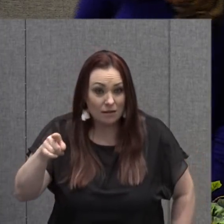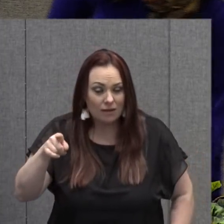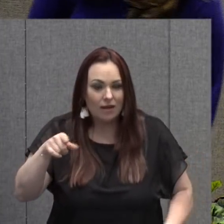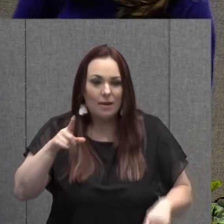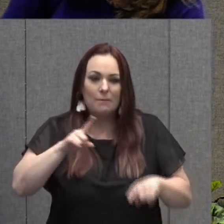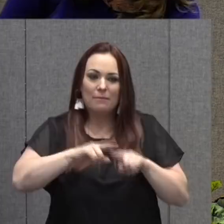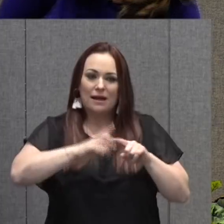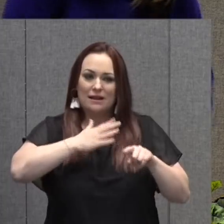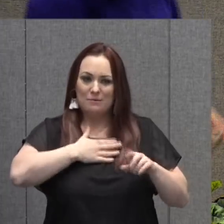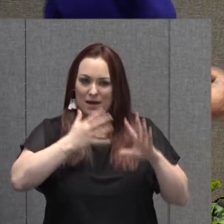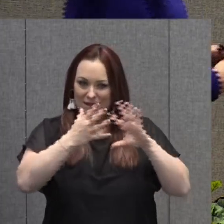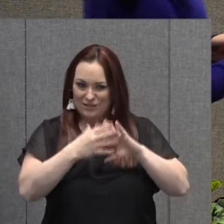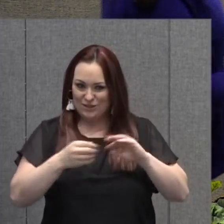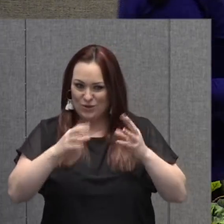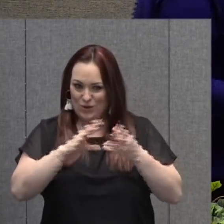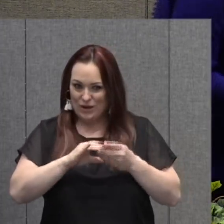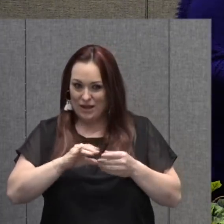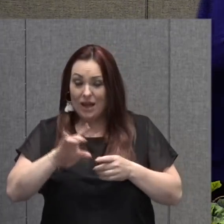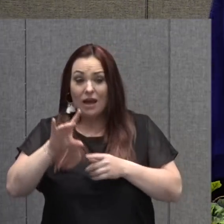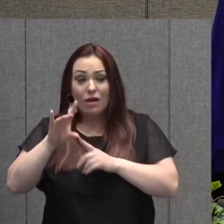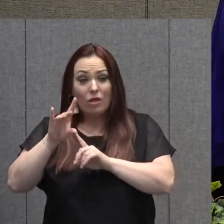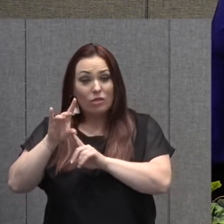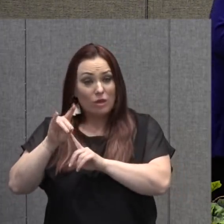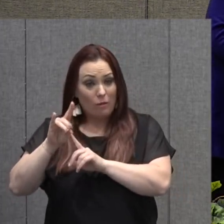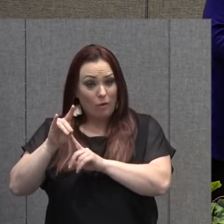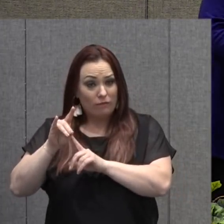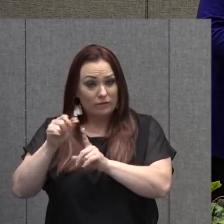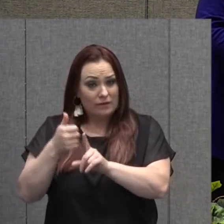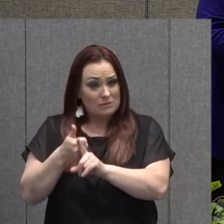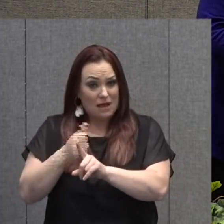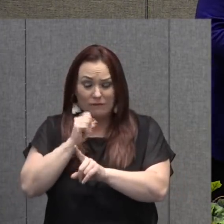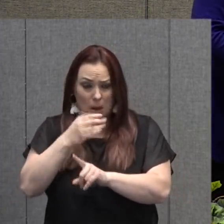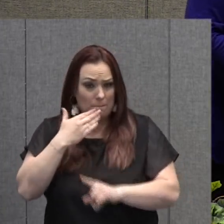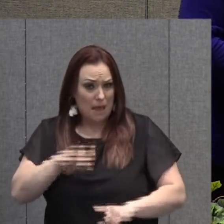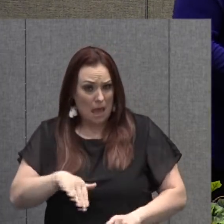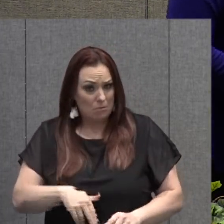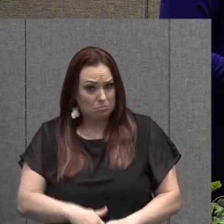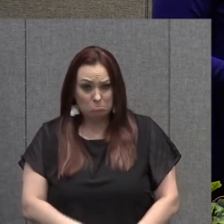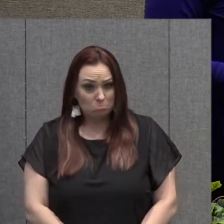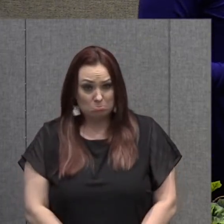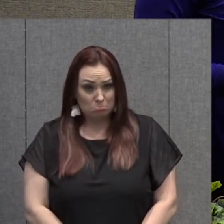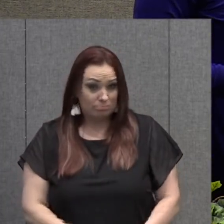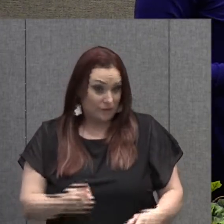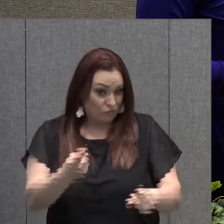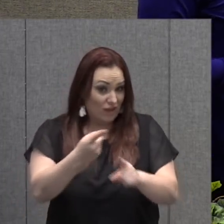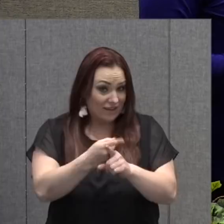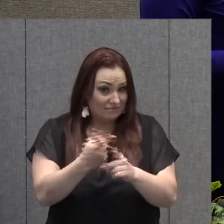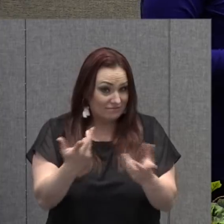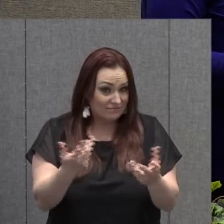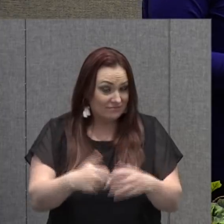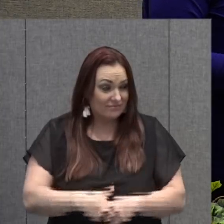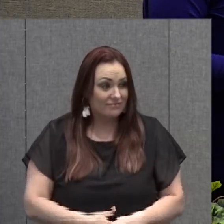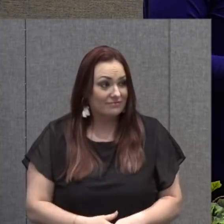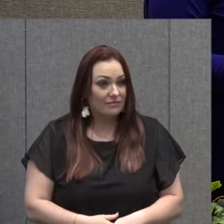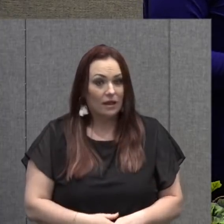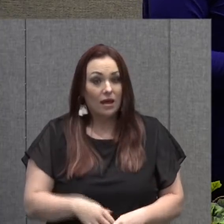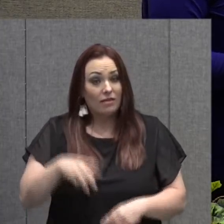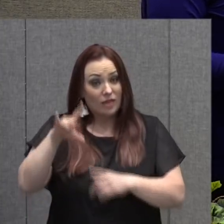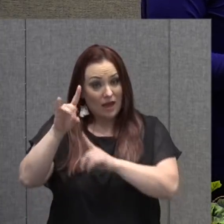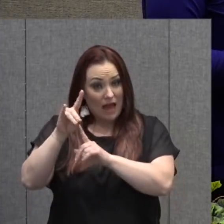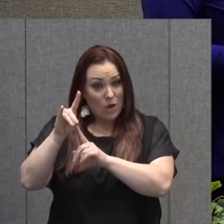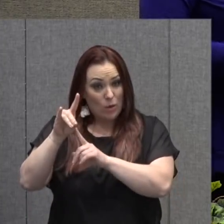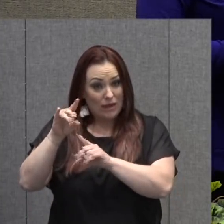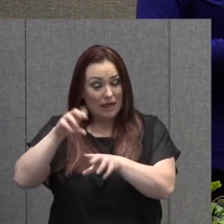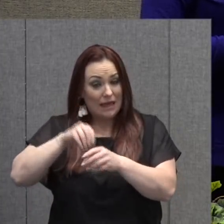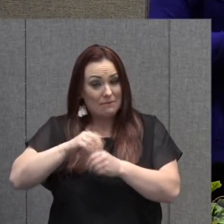one, I'm trying to say that the wolf isn't the bad guy. Right? The coyote, in